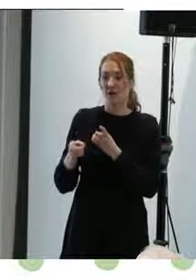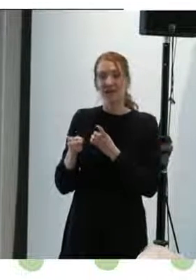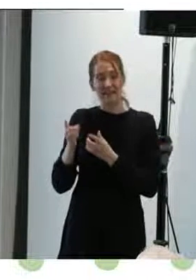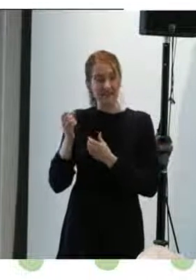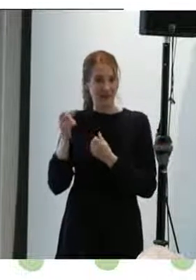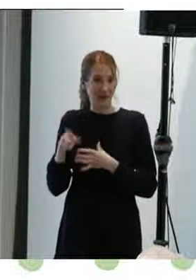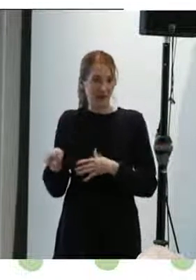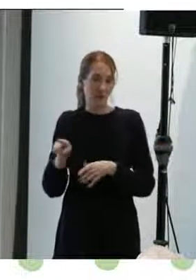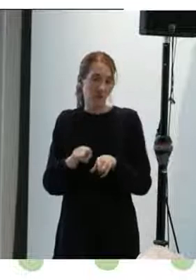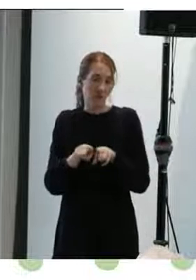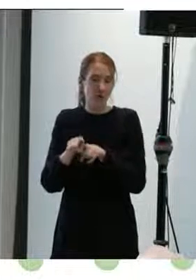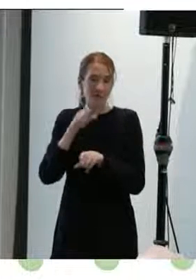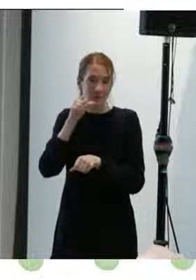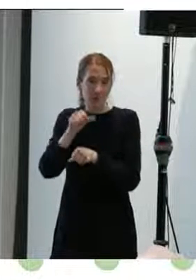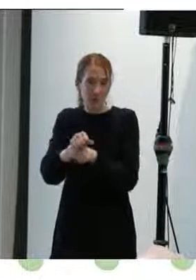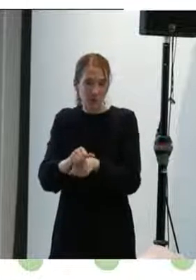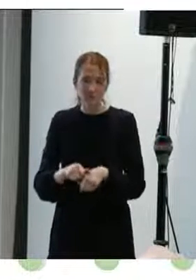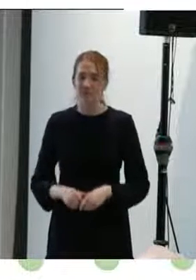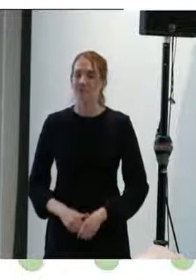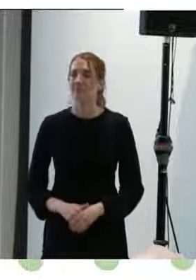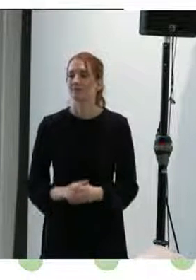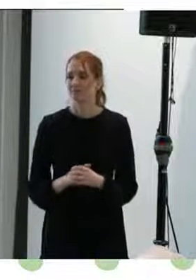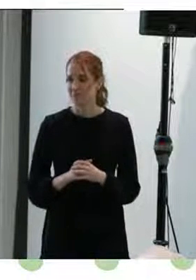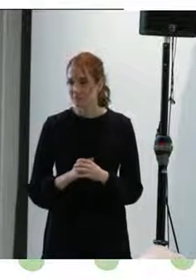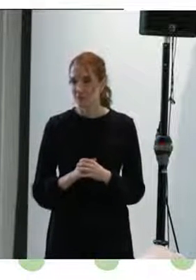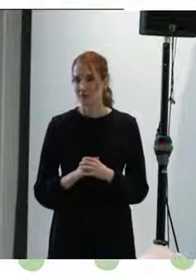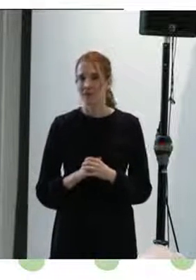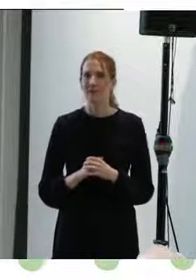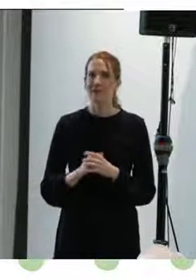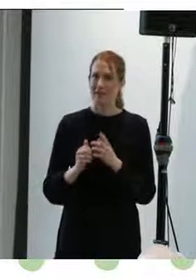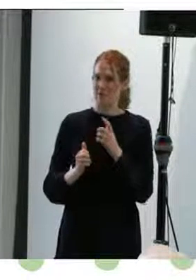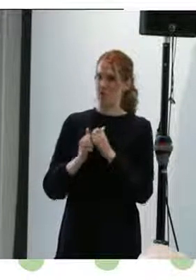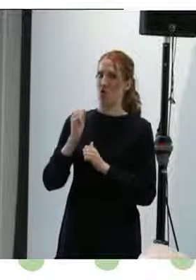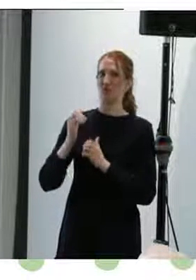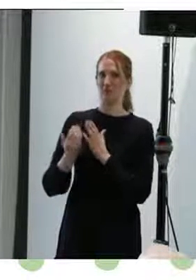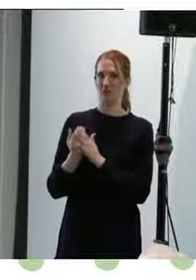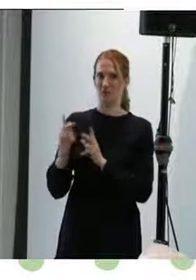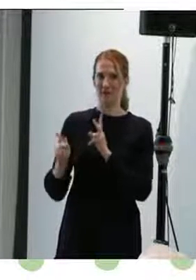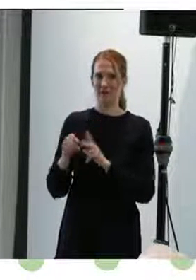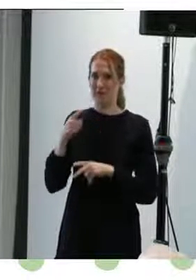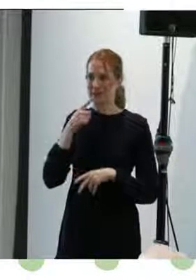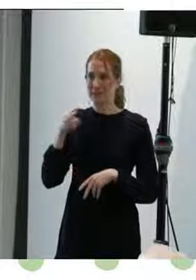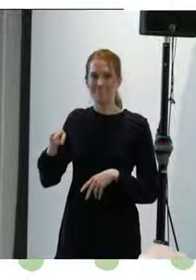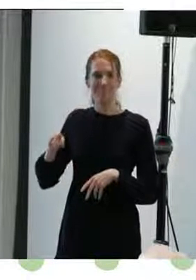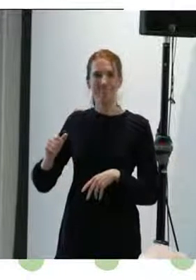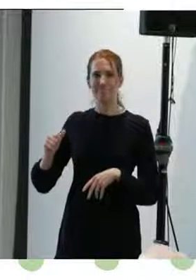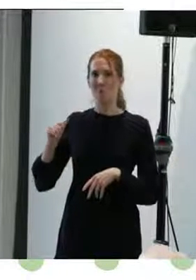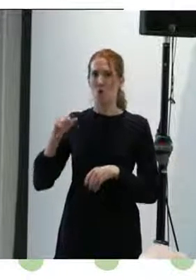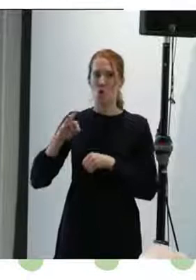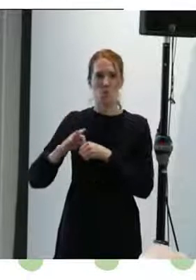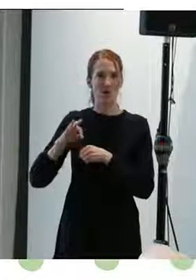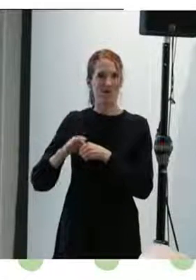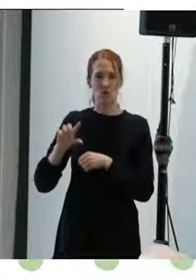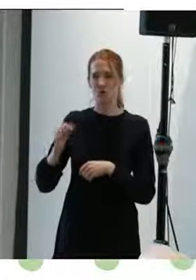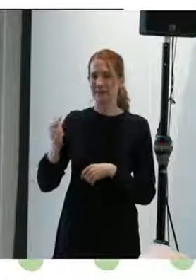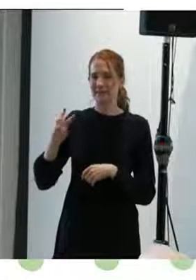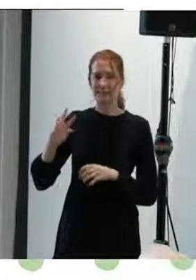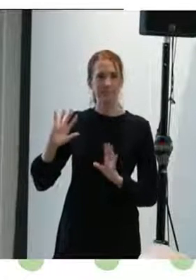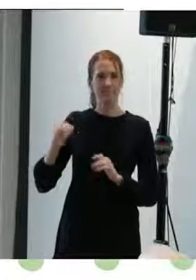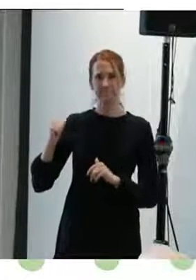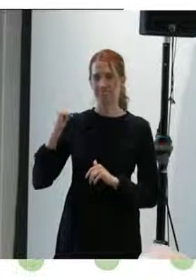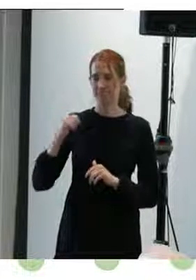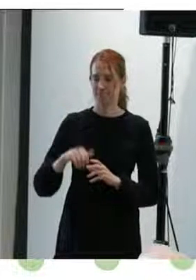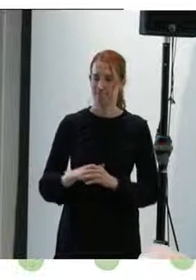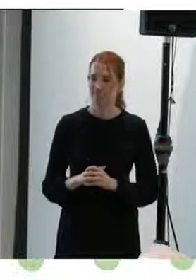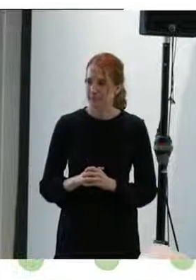as well. And so the overwhelming majority of newcomers told me they would not vote in 2016. And